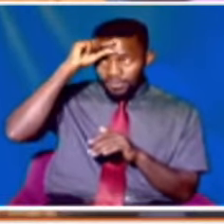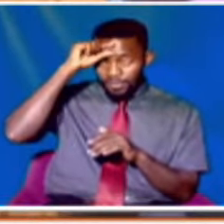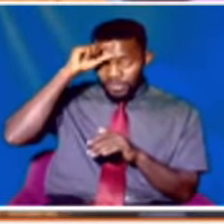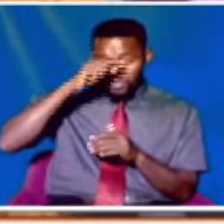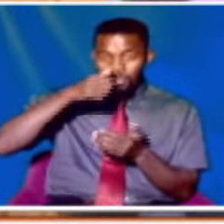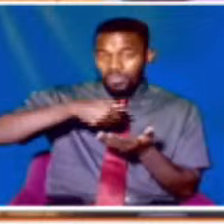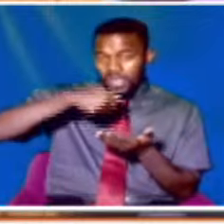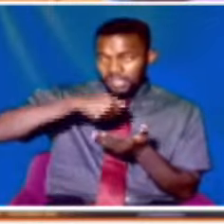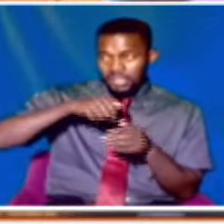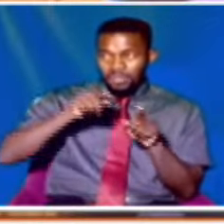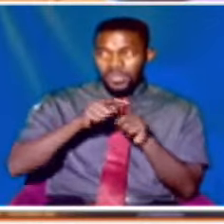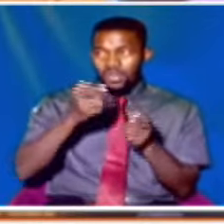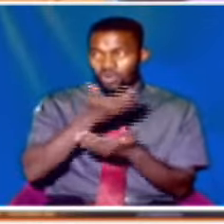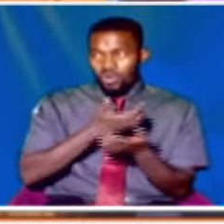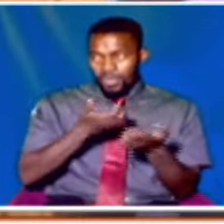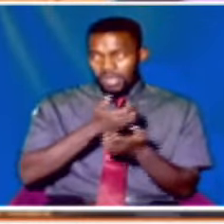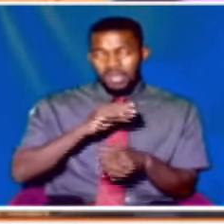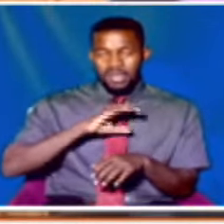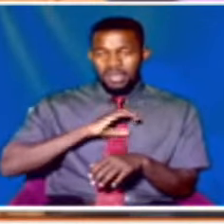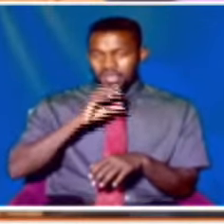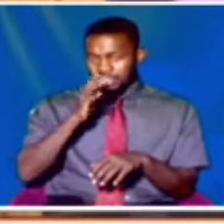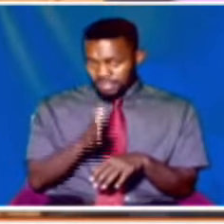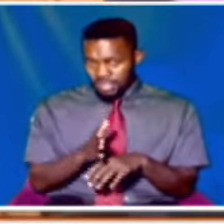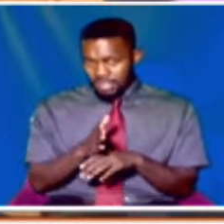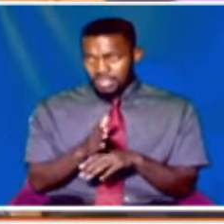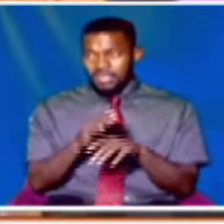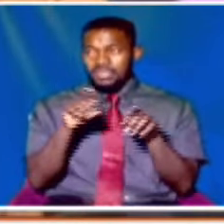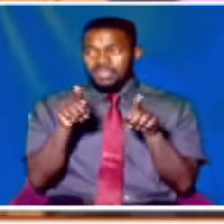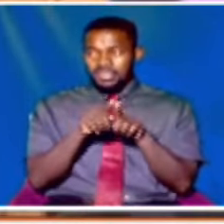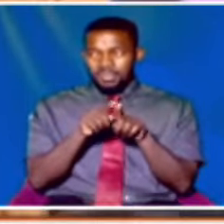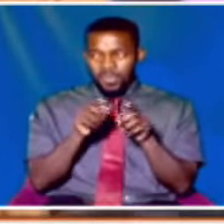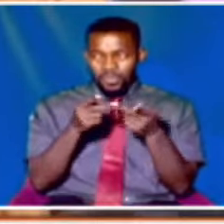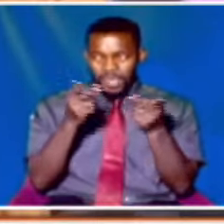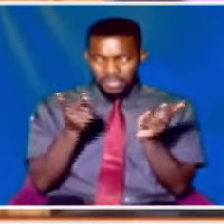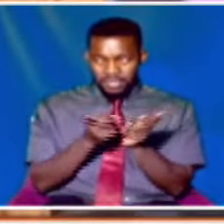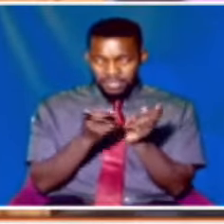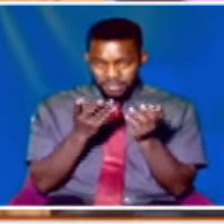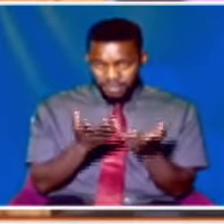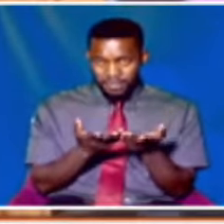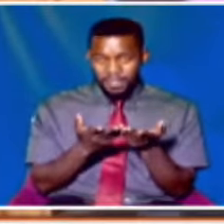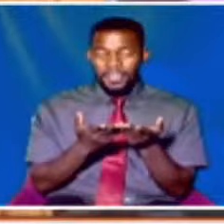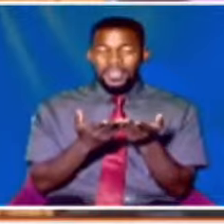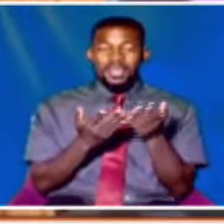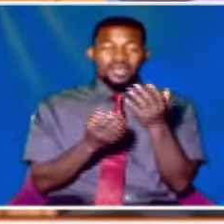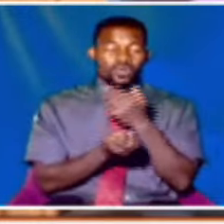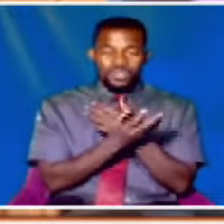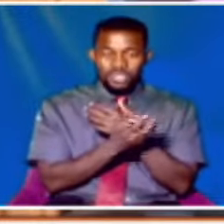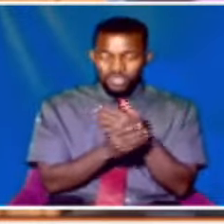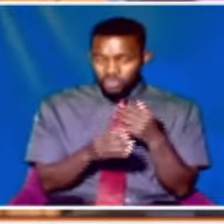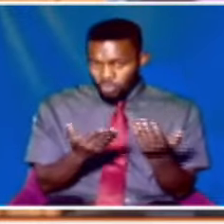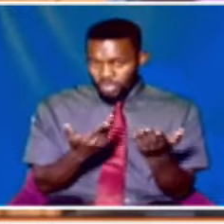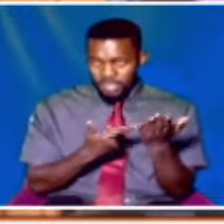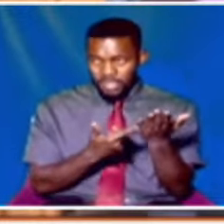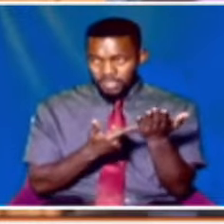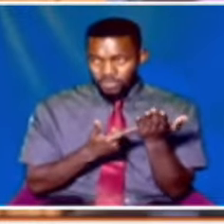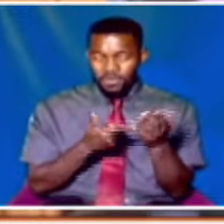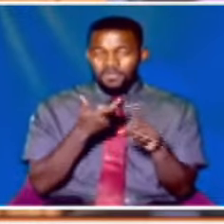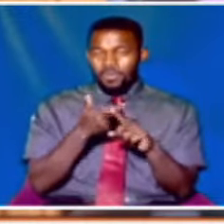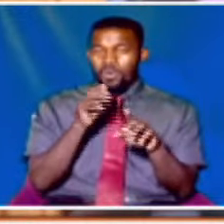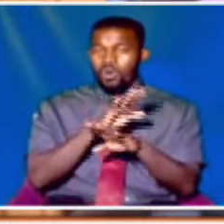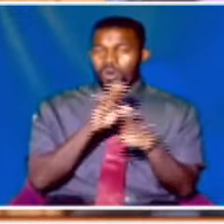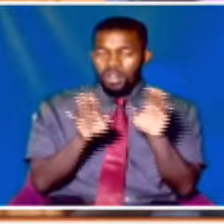and Economic Council. Na hiyo ndio mahali cooperation and consultation from all organs